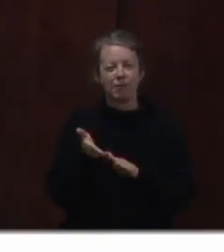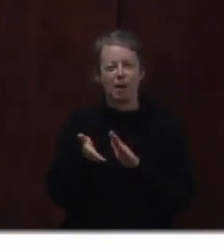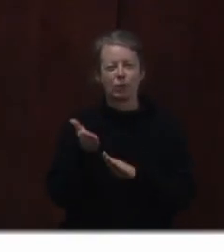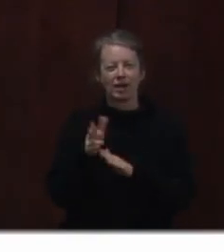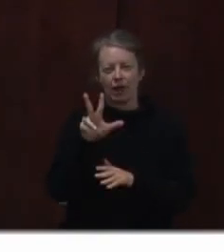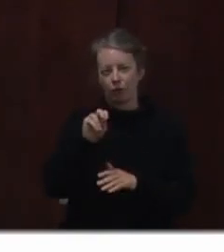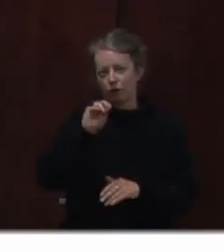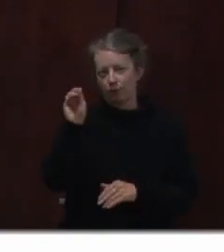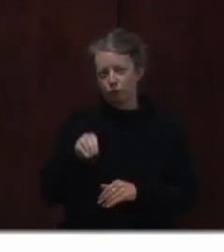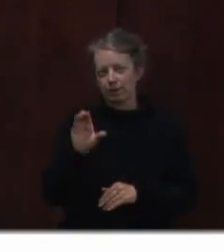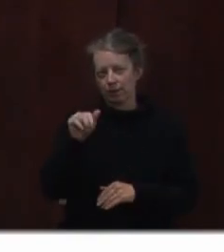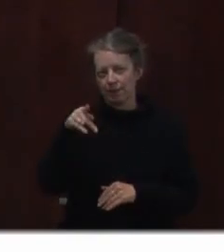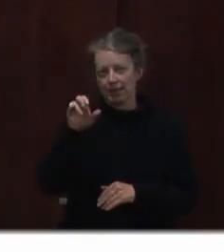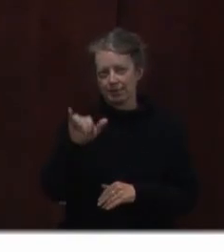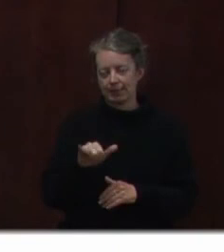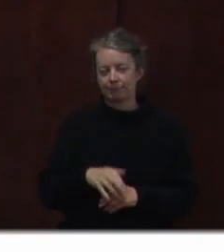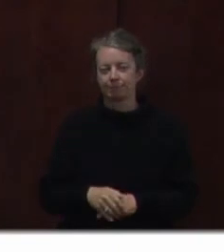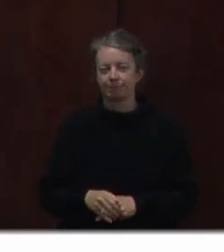capacity.